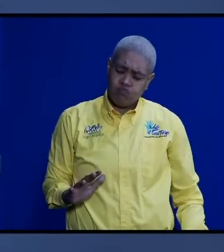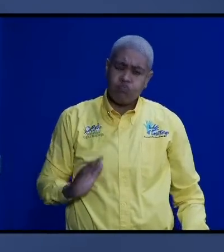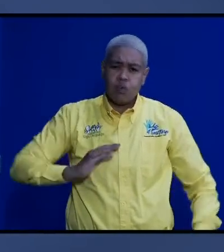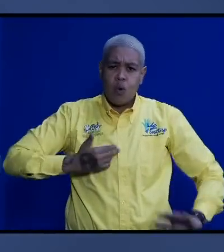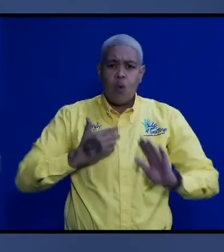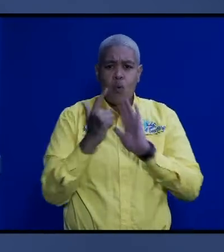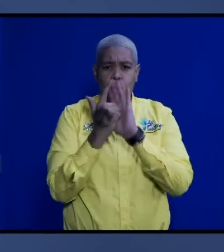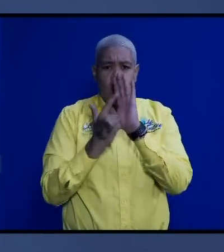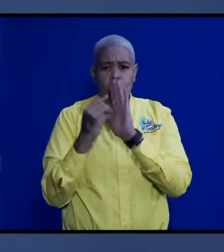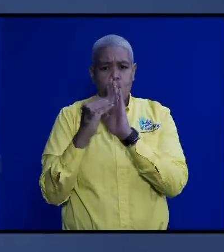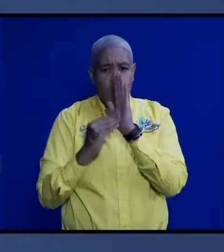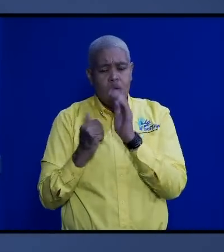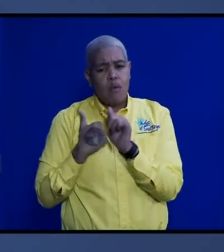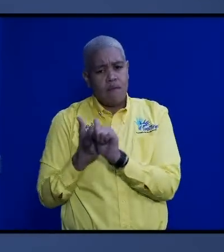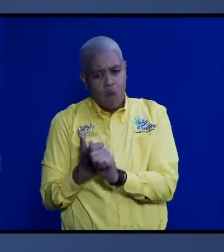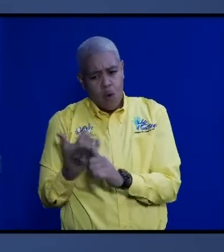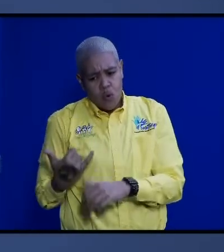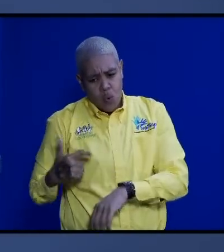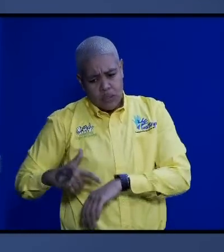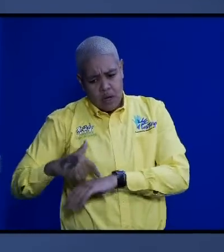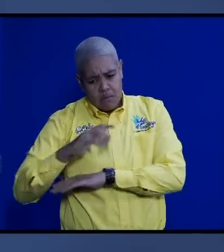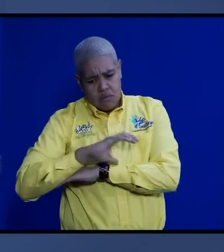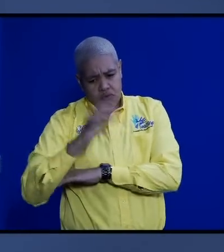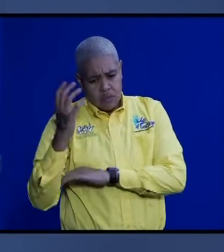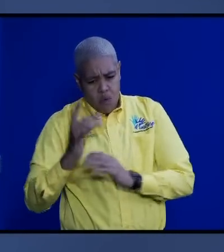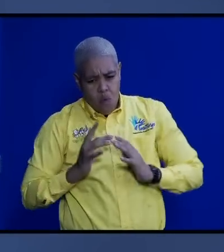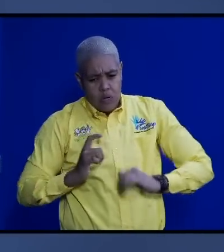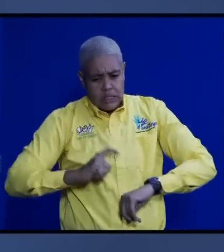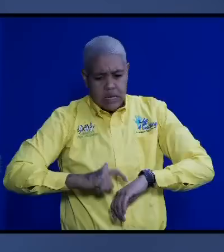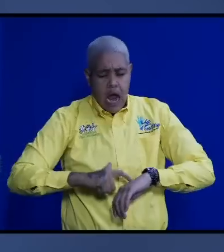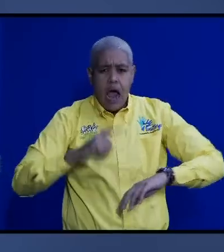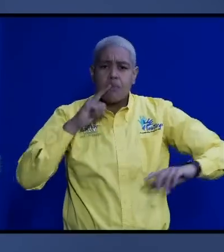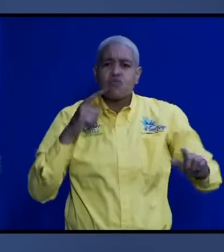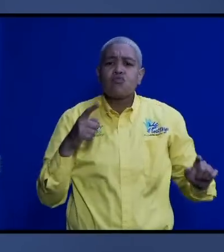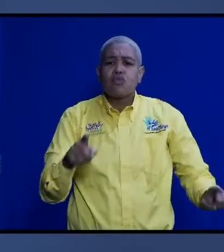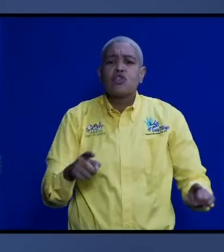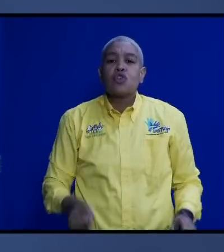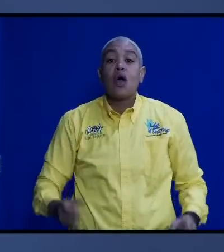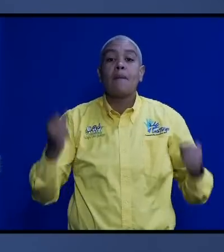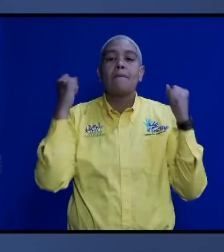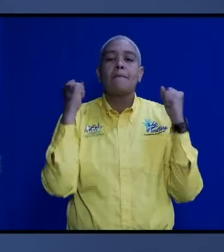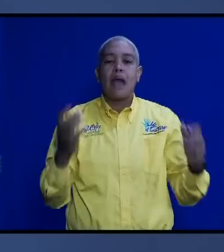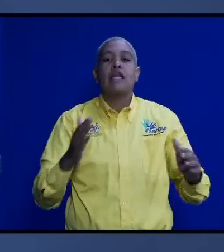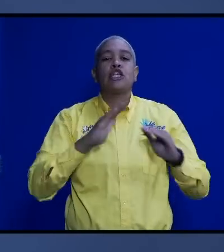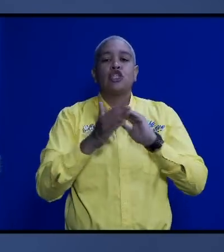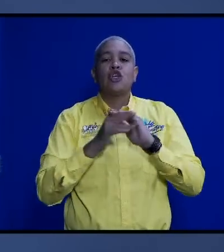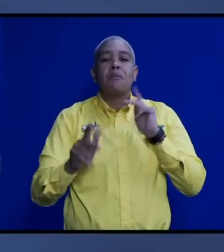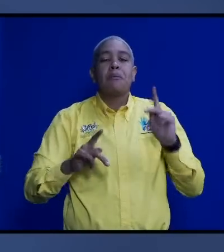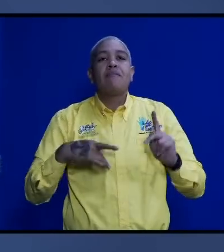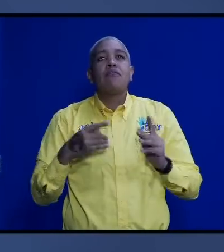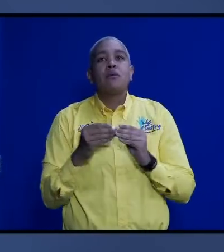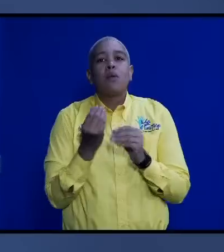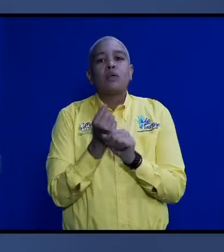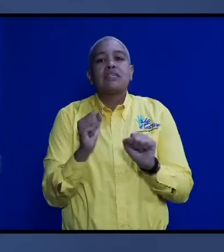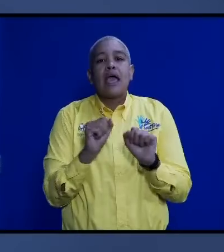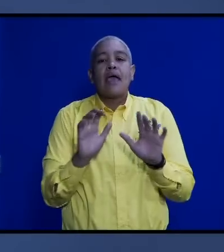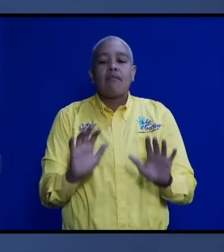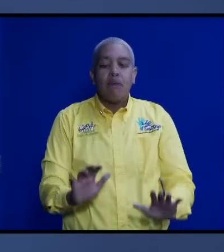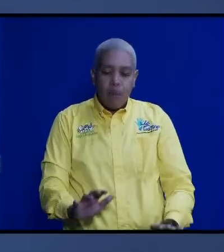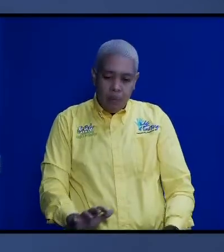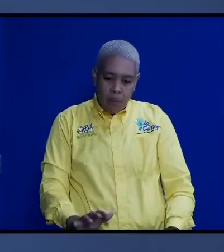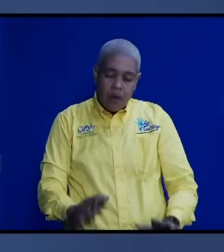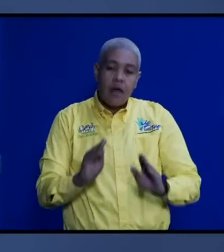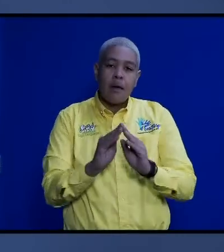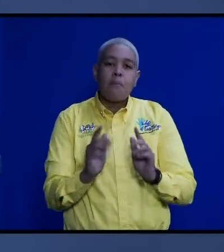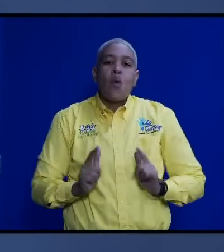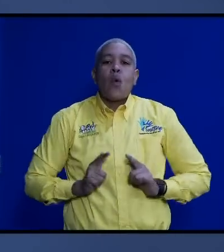measures in this season have resulted in many Jamaicans being safer and many more